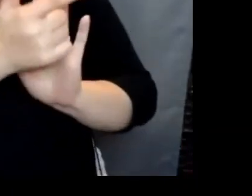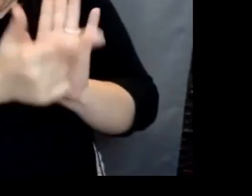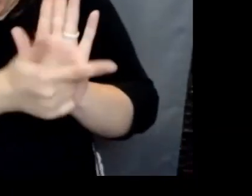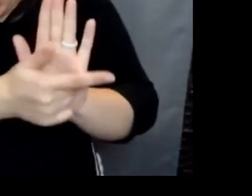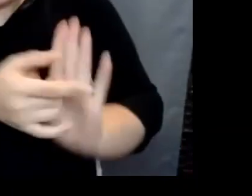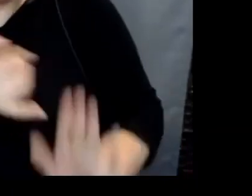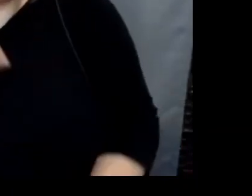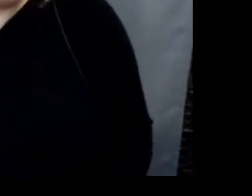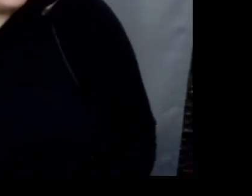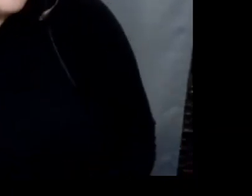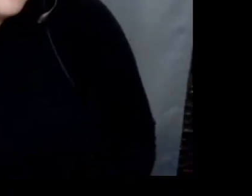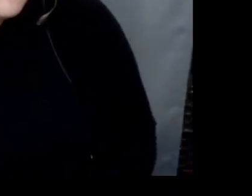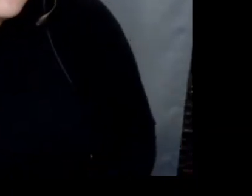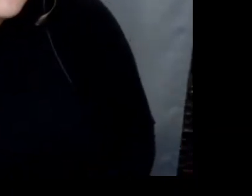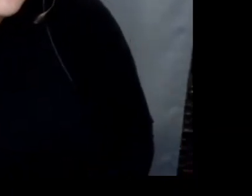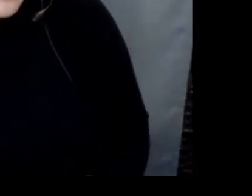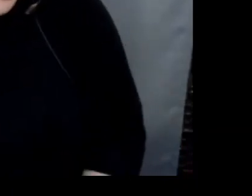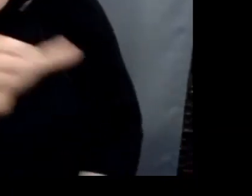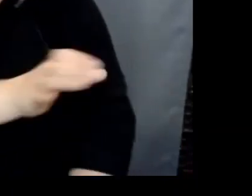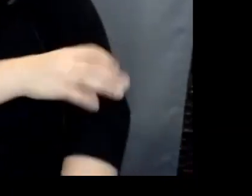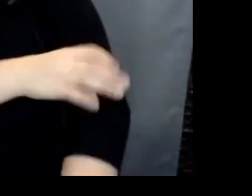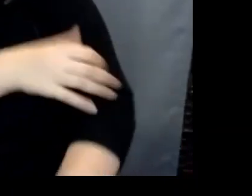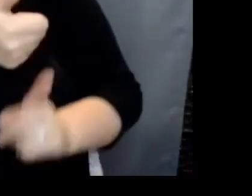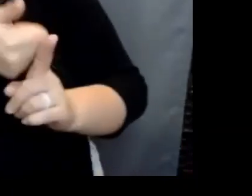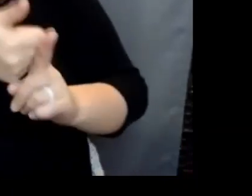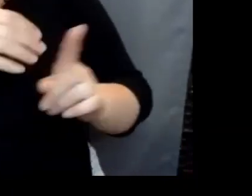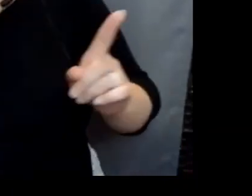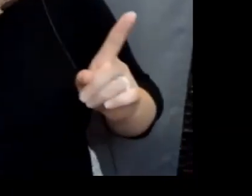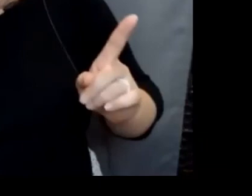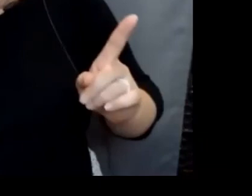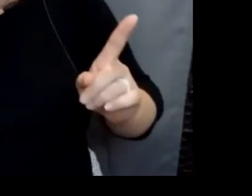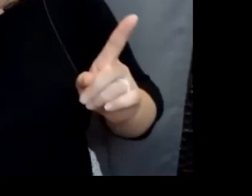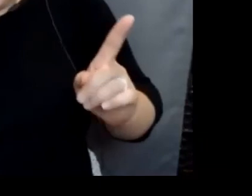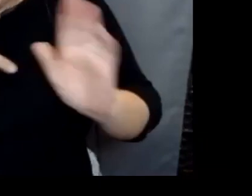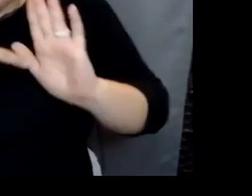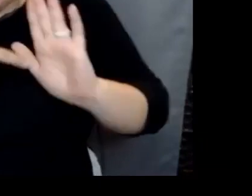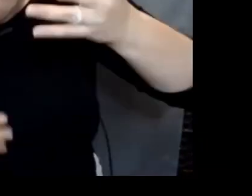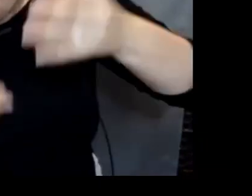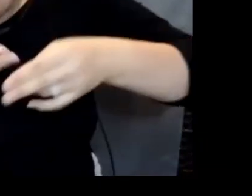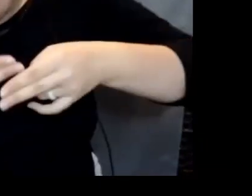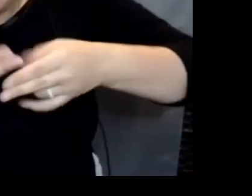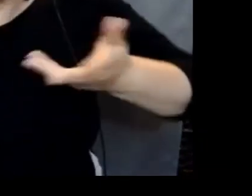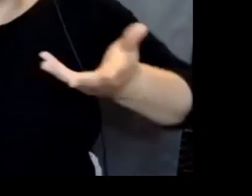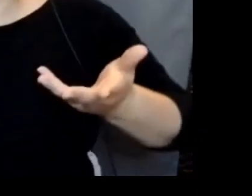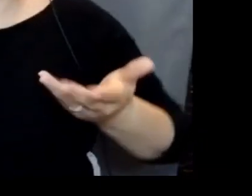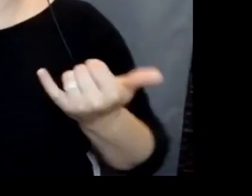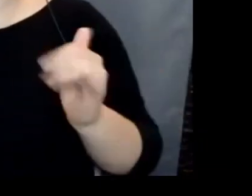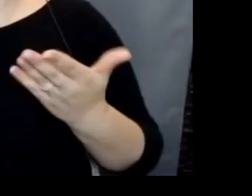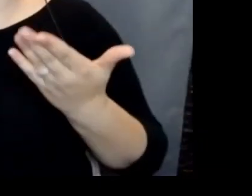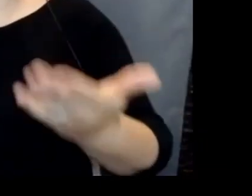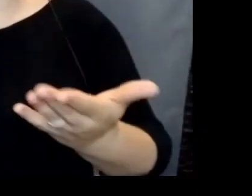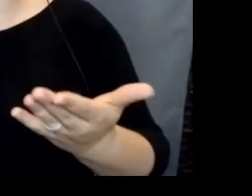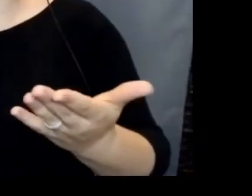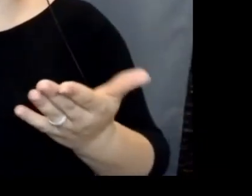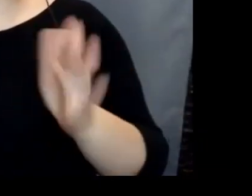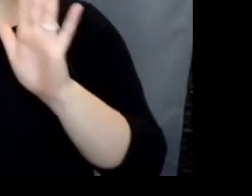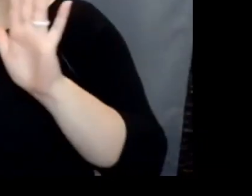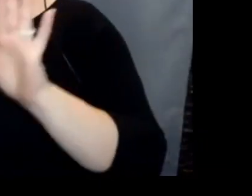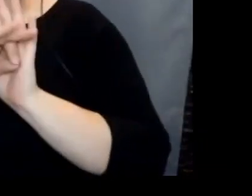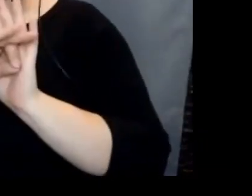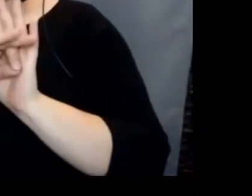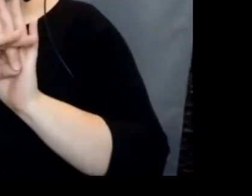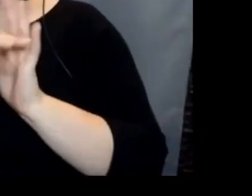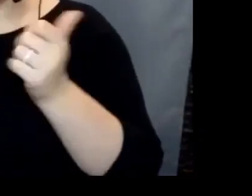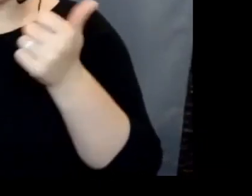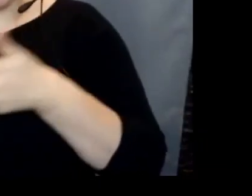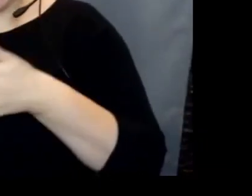if the system does not show the functionality yet, my recommendation would be just to select from the options that